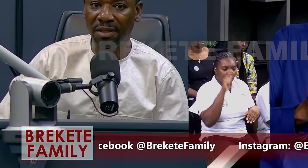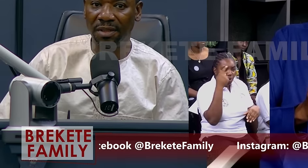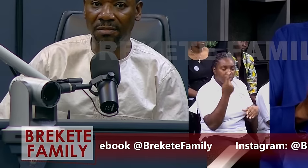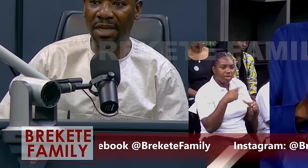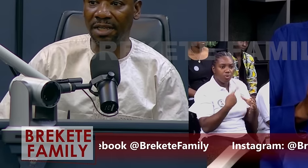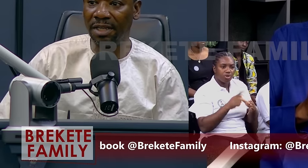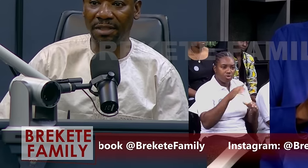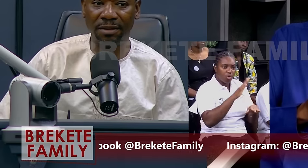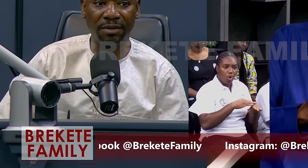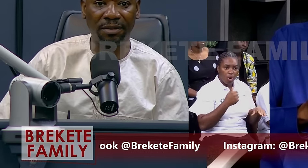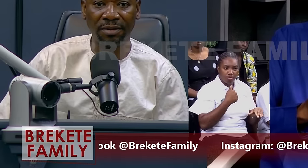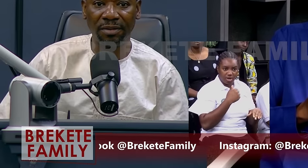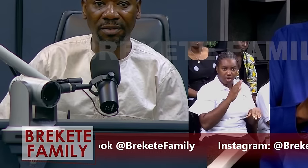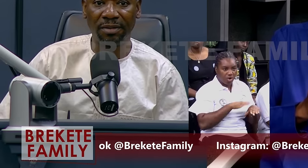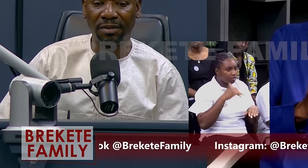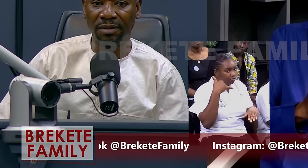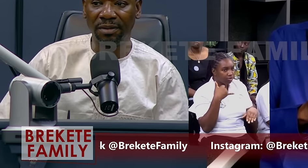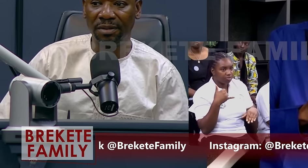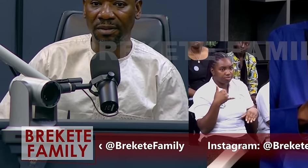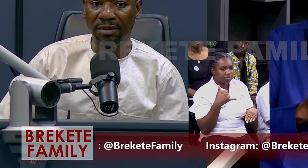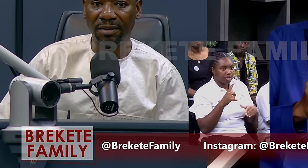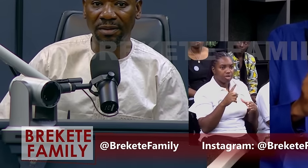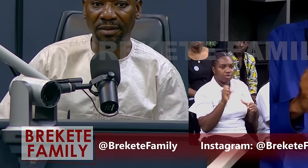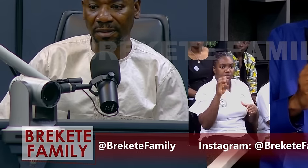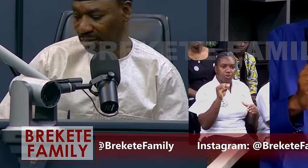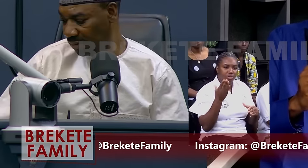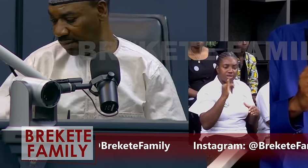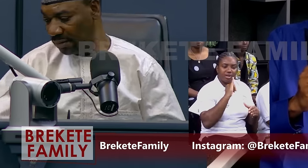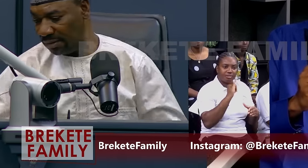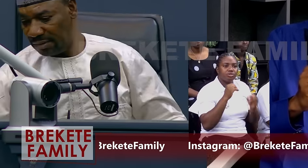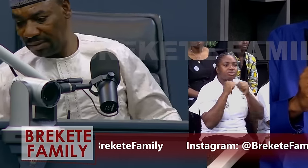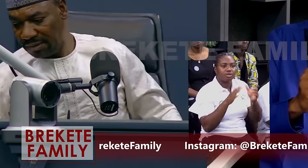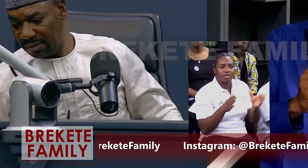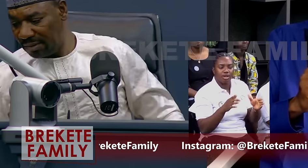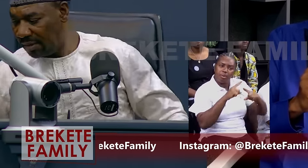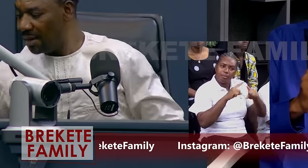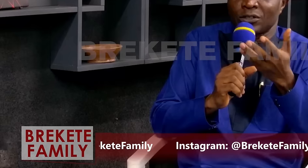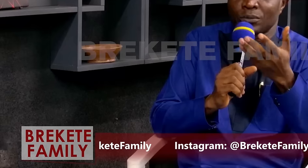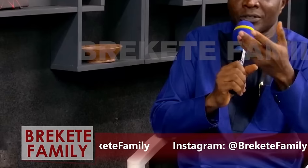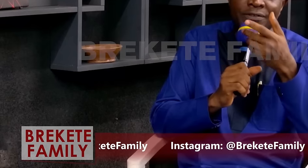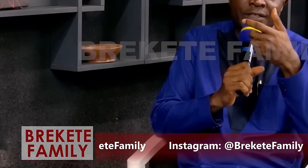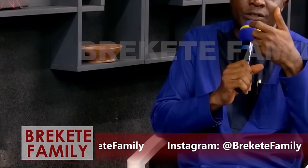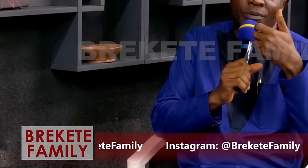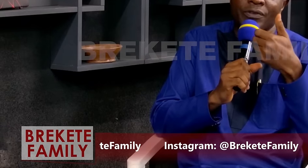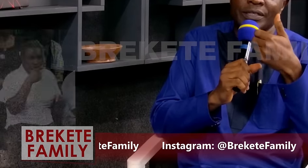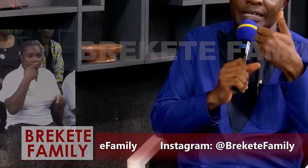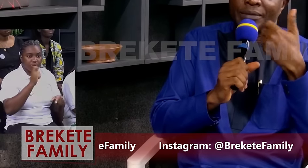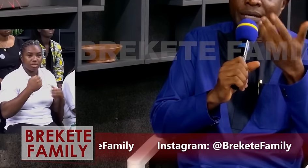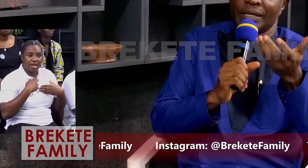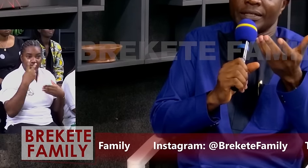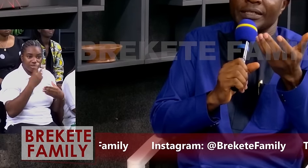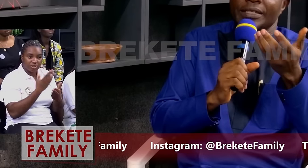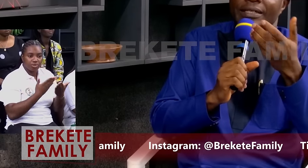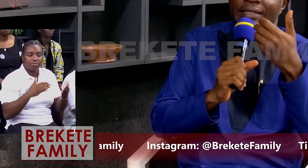know, on my the phone when you are here. So, there's really nothing. But I think that you must have seen something in